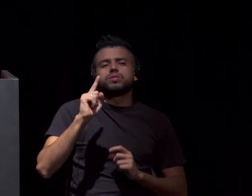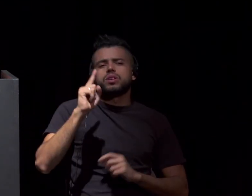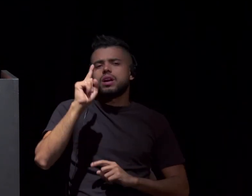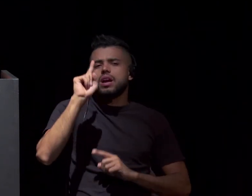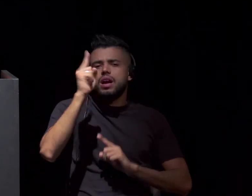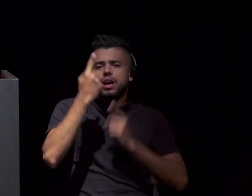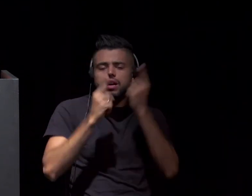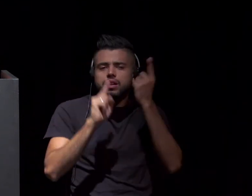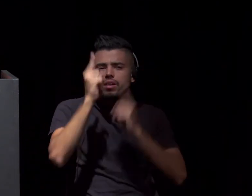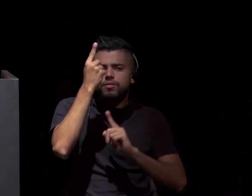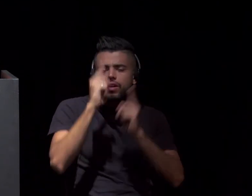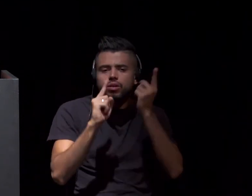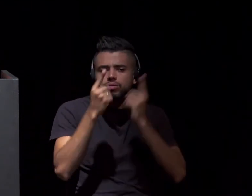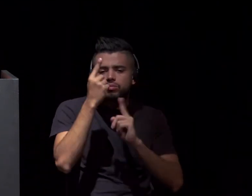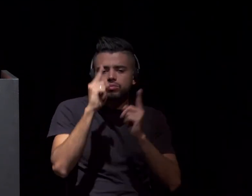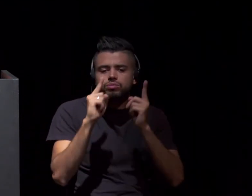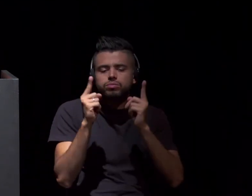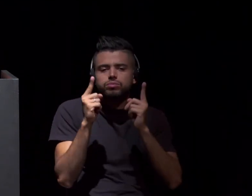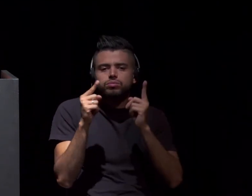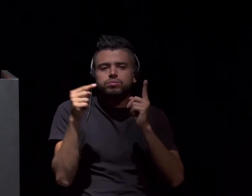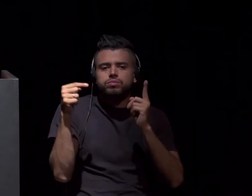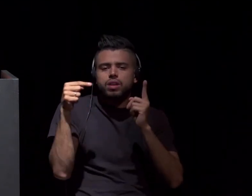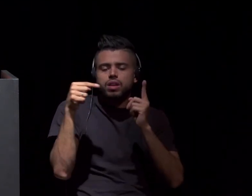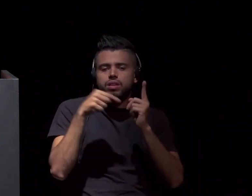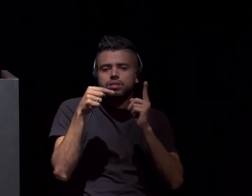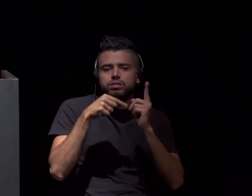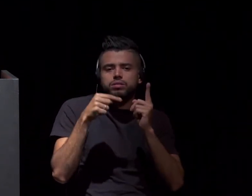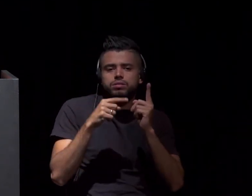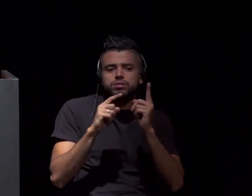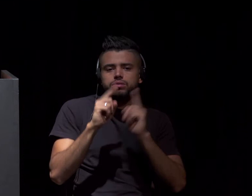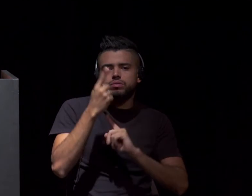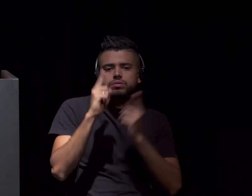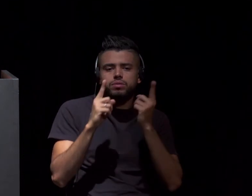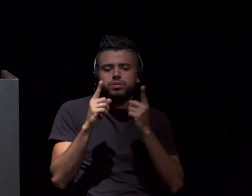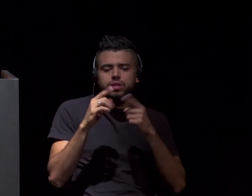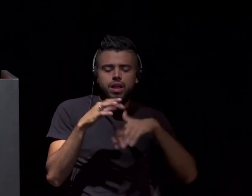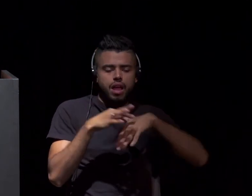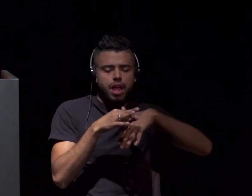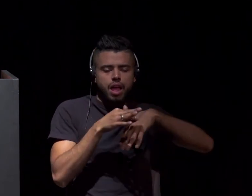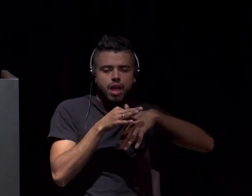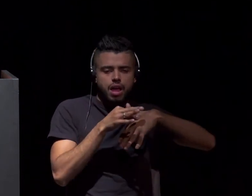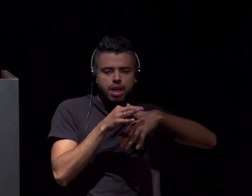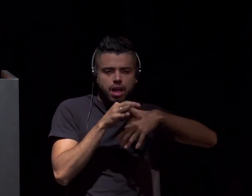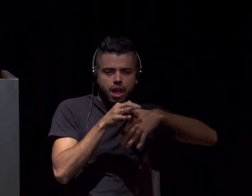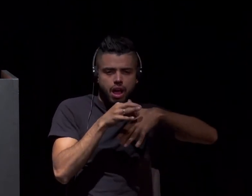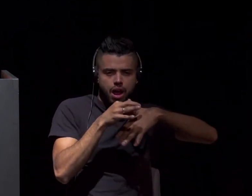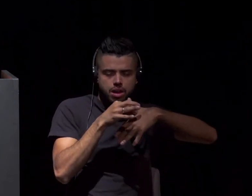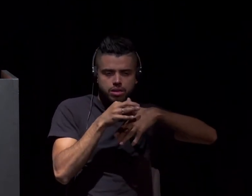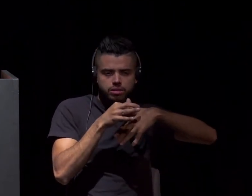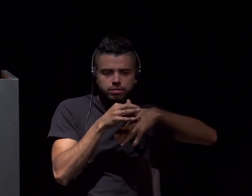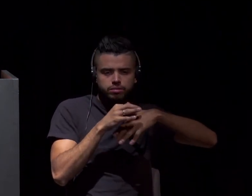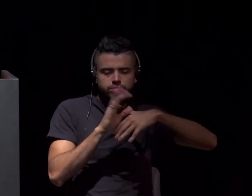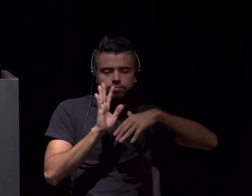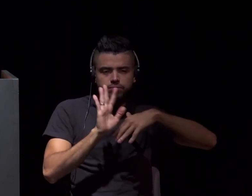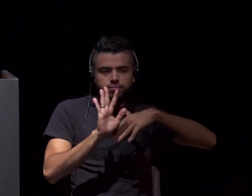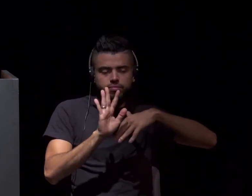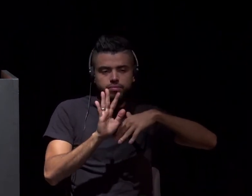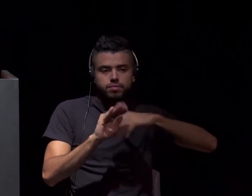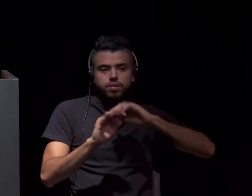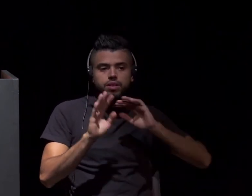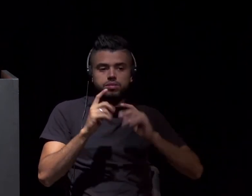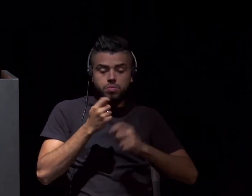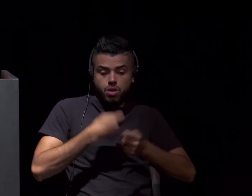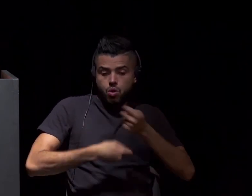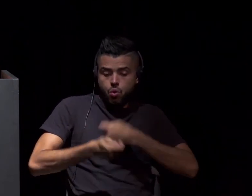not possibly stand for a farewell to the flesh within, as I have said, a circum-Atlantic economy of human flesh. There